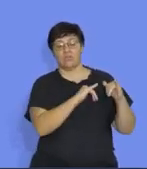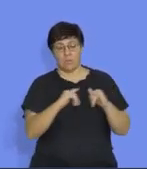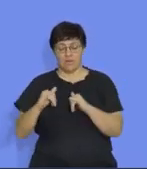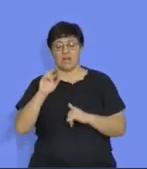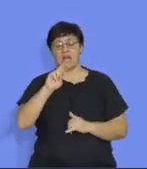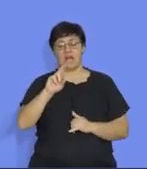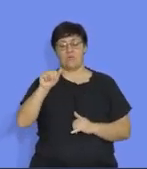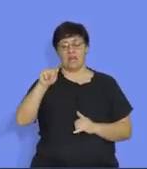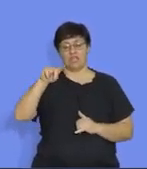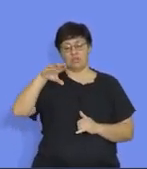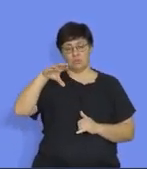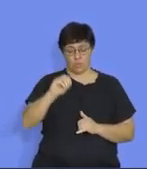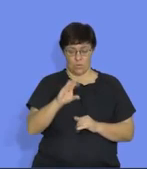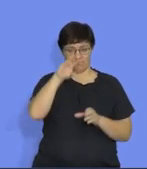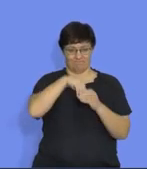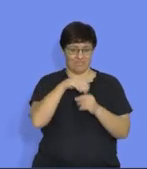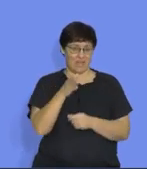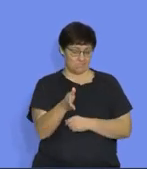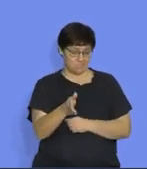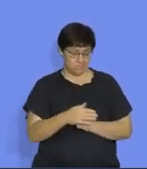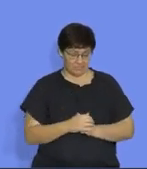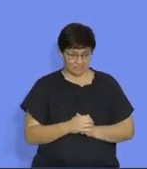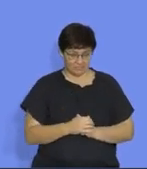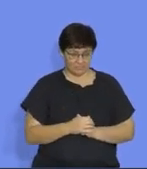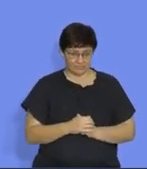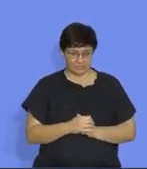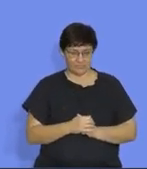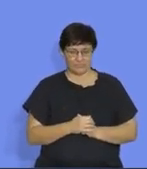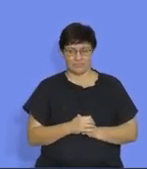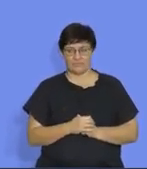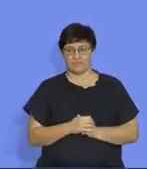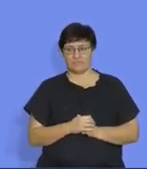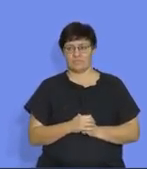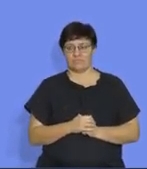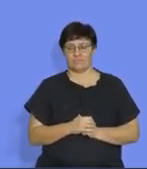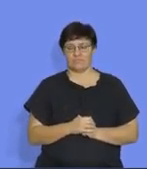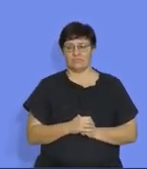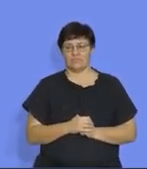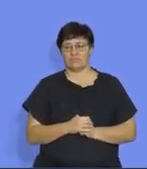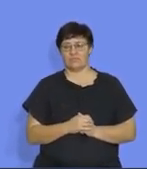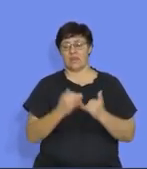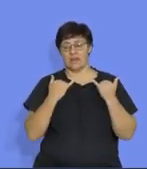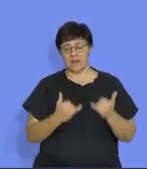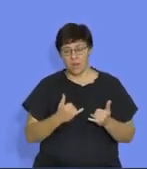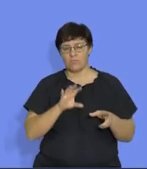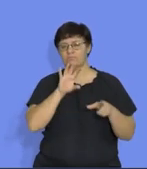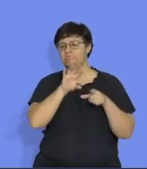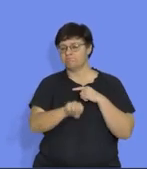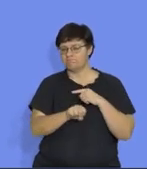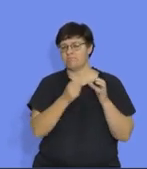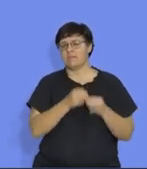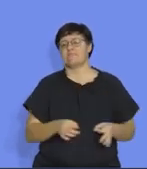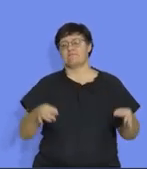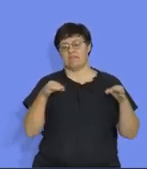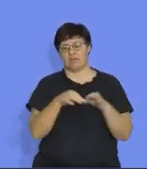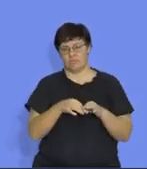involved because we know that is the main property of a geometric sequence. So we need to now determine the